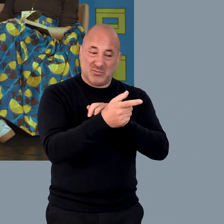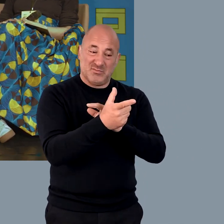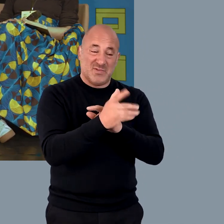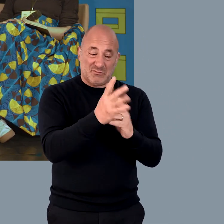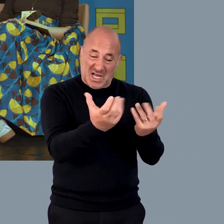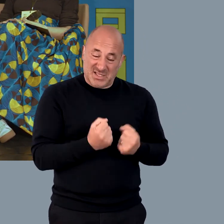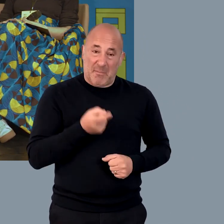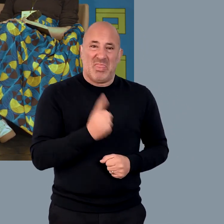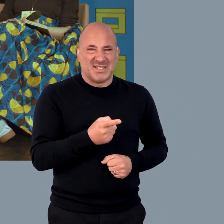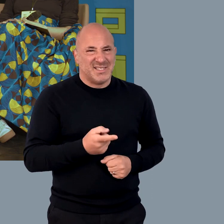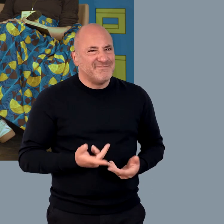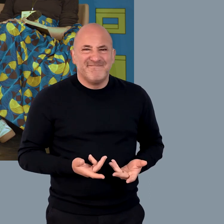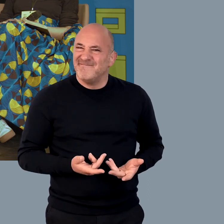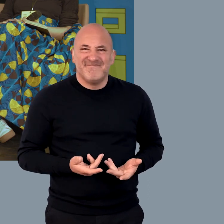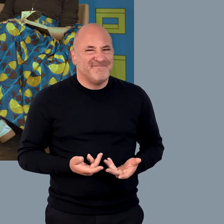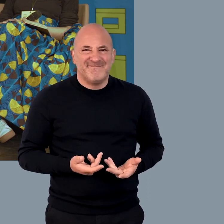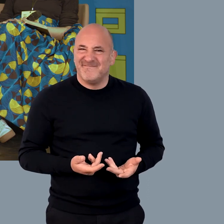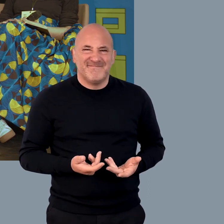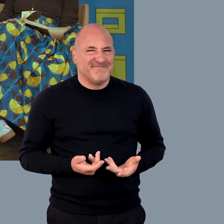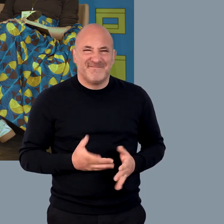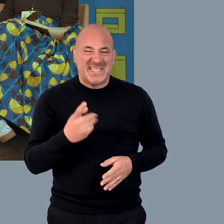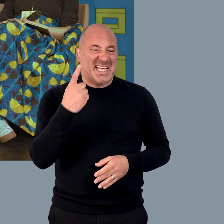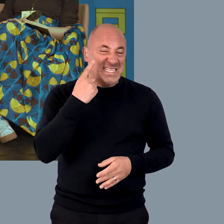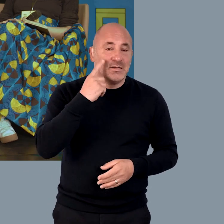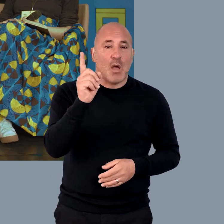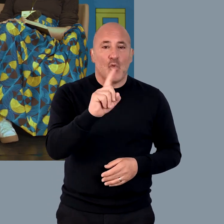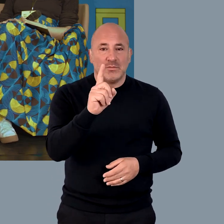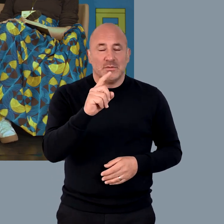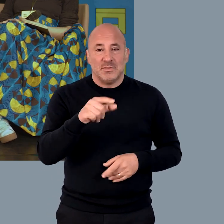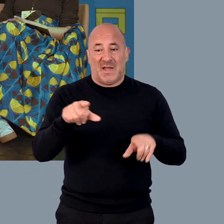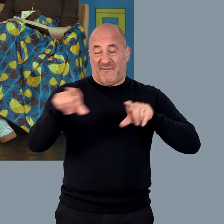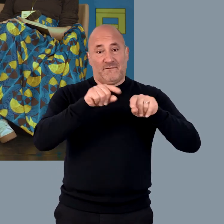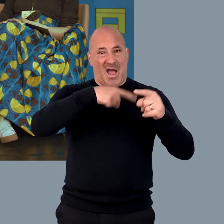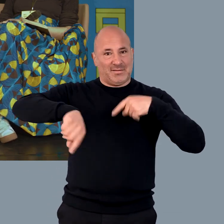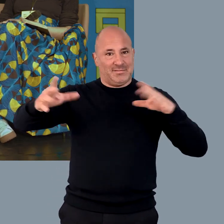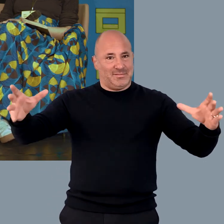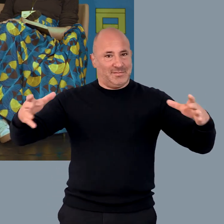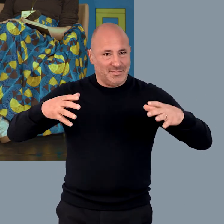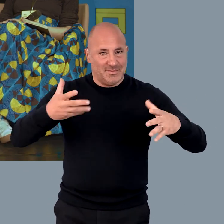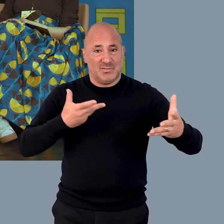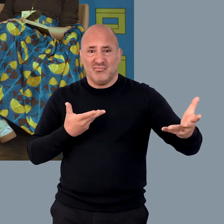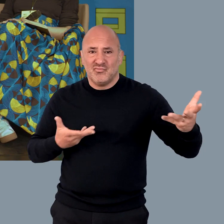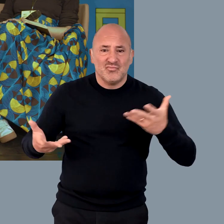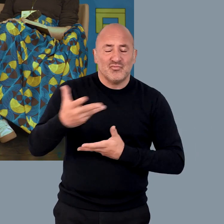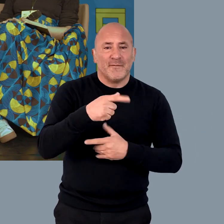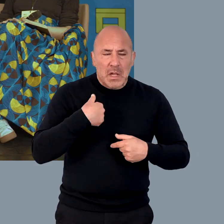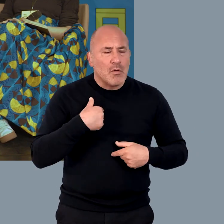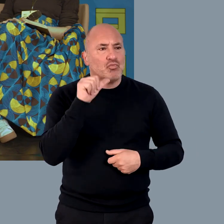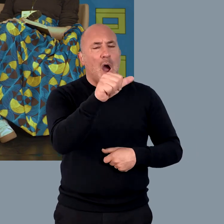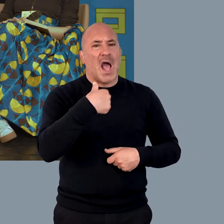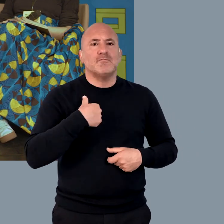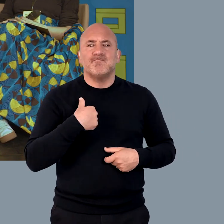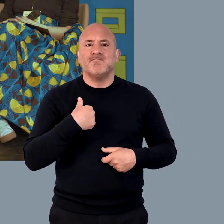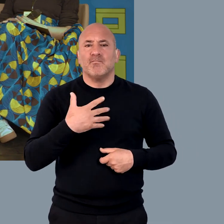okay, you now have to do it this way because we have this senior level policy and it's changing your job and you have no say in it. It's much, much